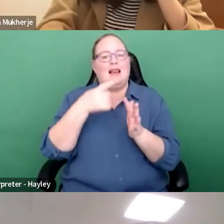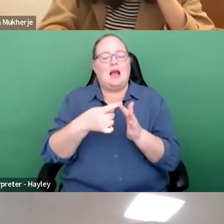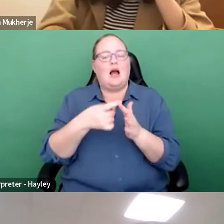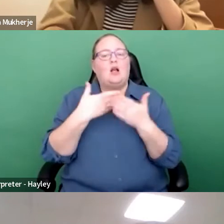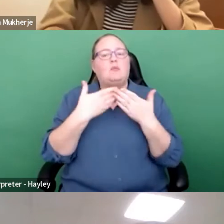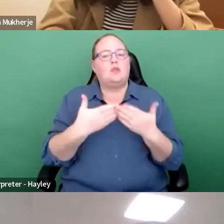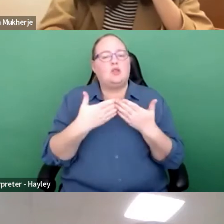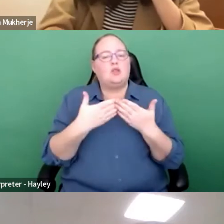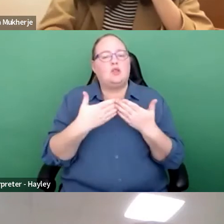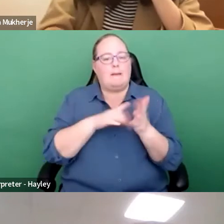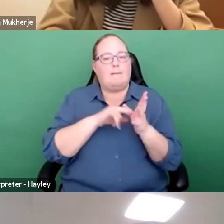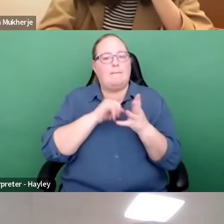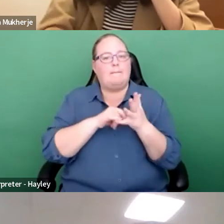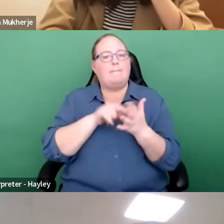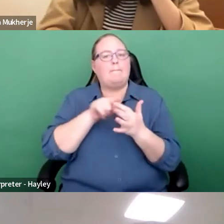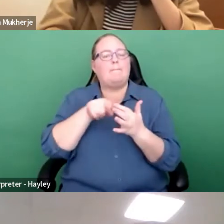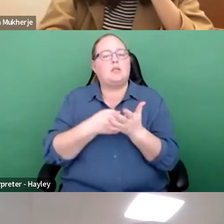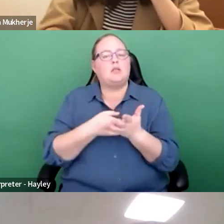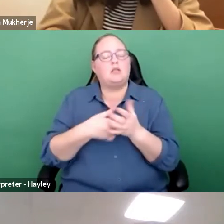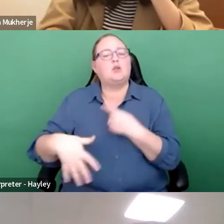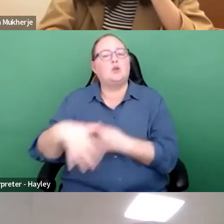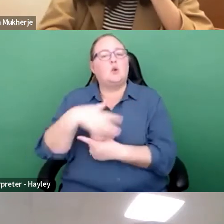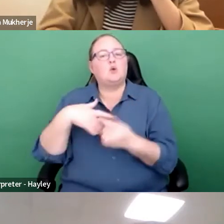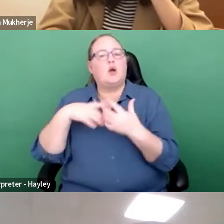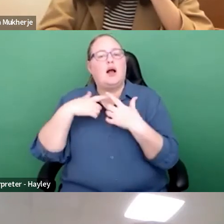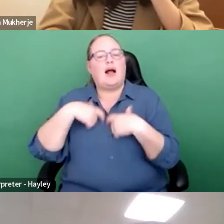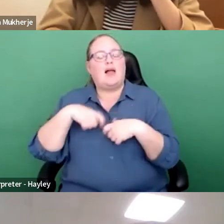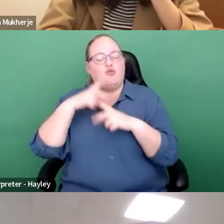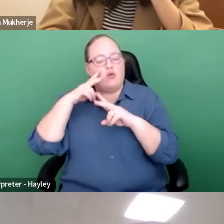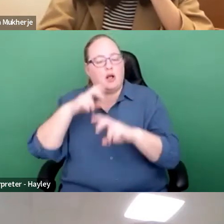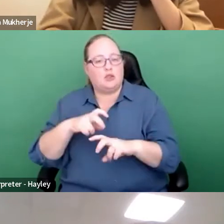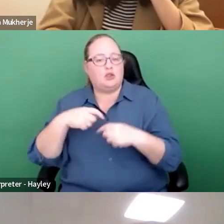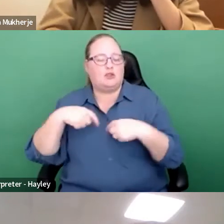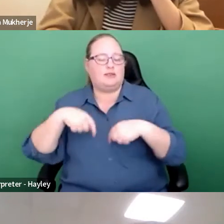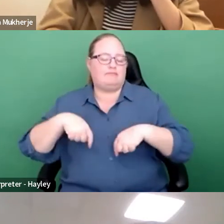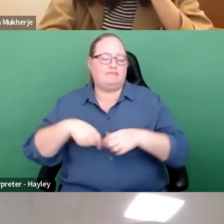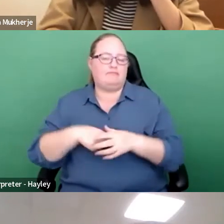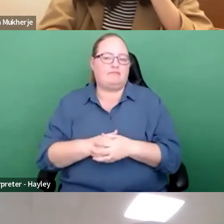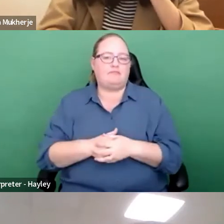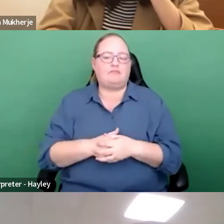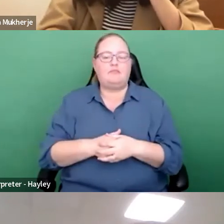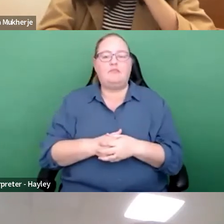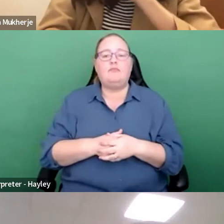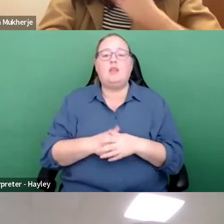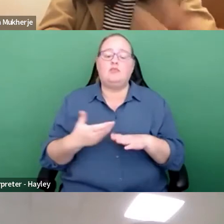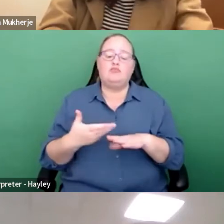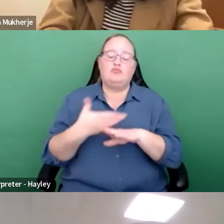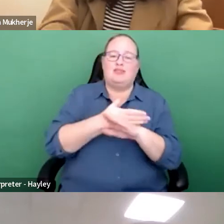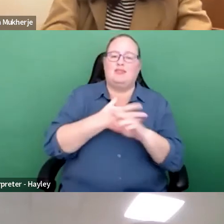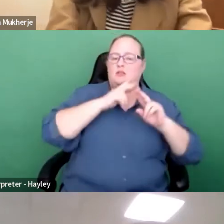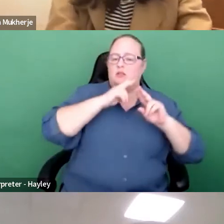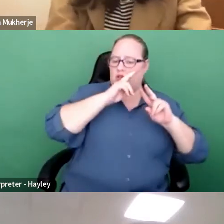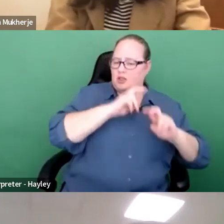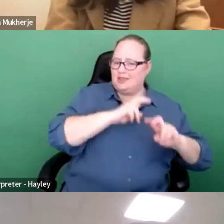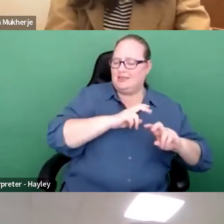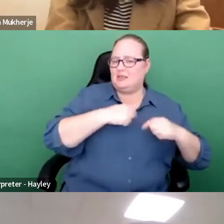for my master's in social anthropology here at the LSE. But prior to resuming my studies, I was working in research